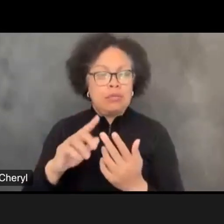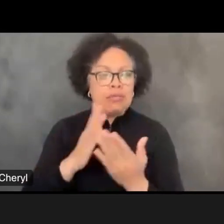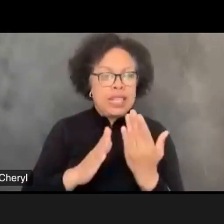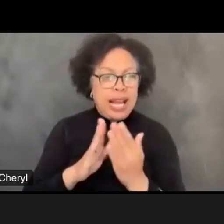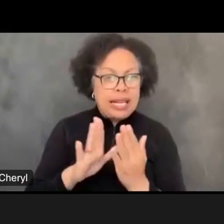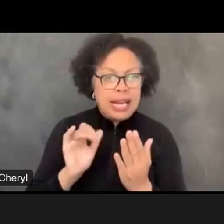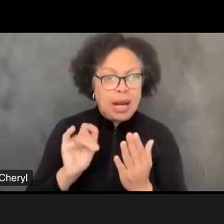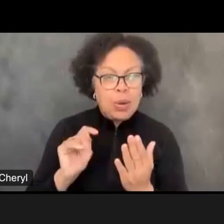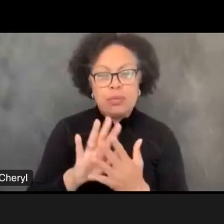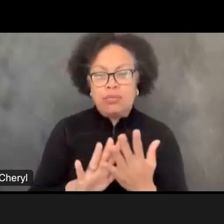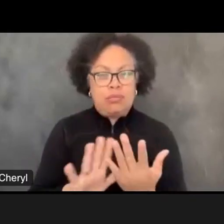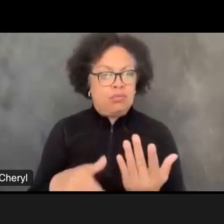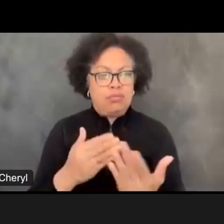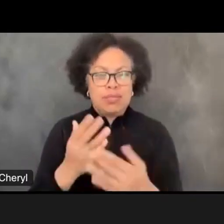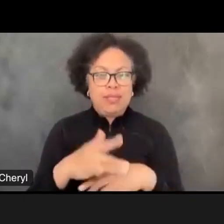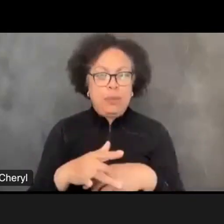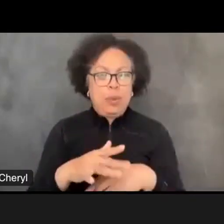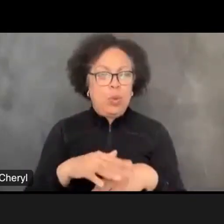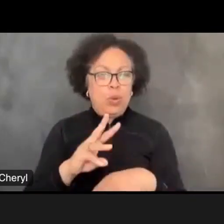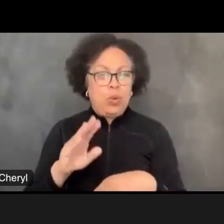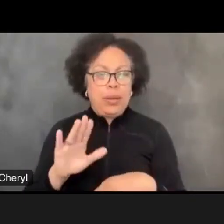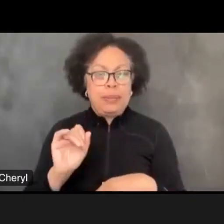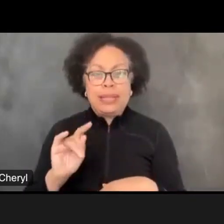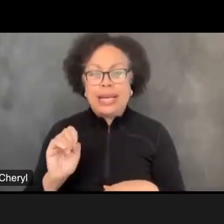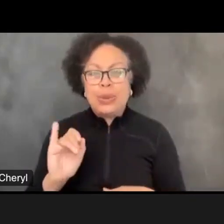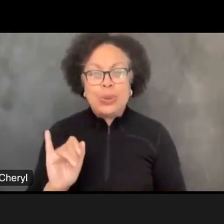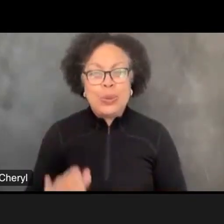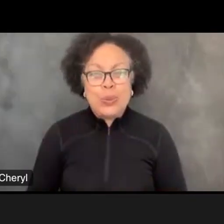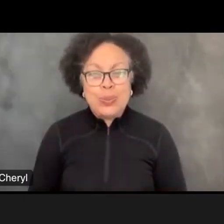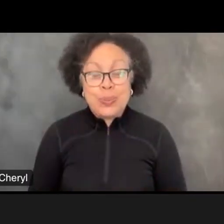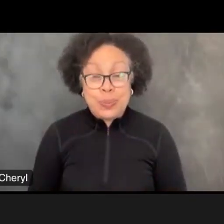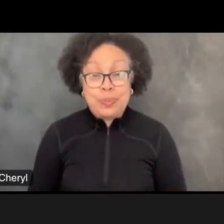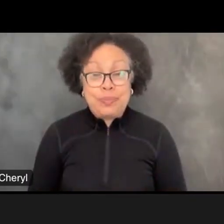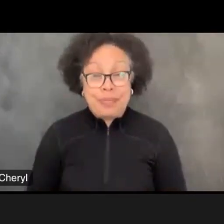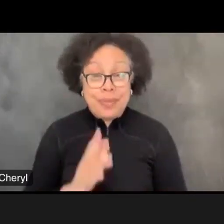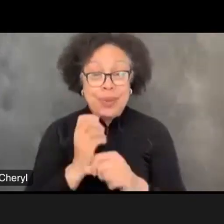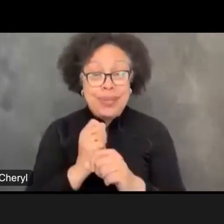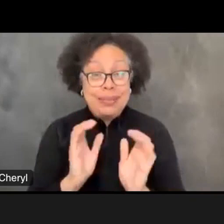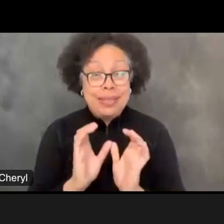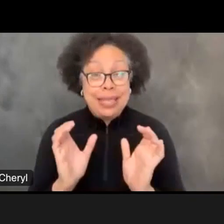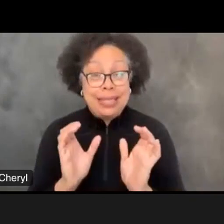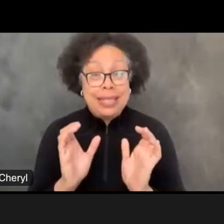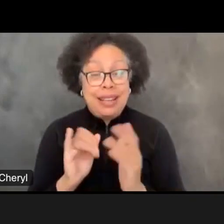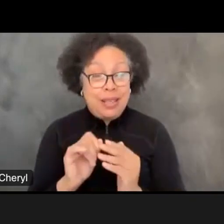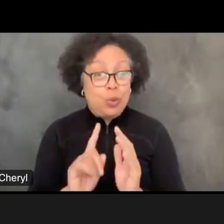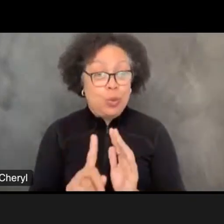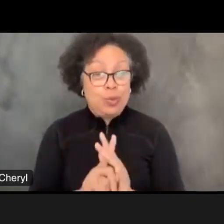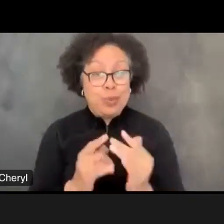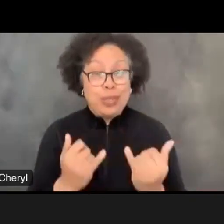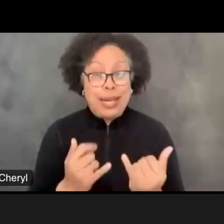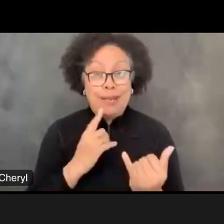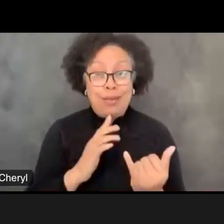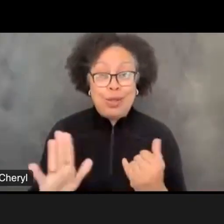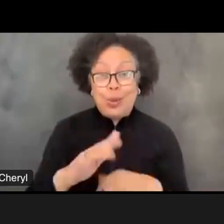available on our website. You will receive a certificate of attendance for your time